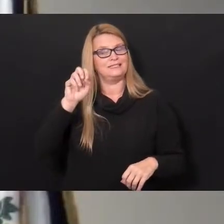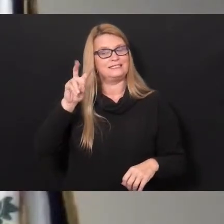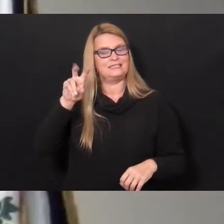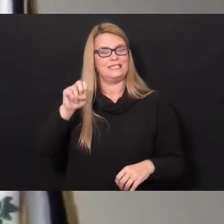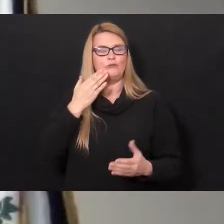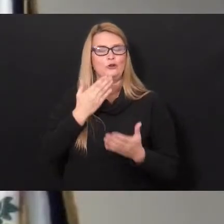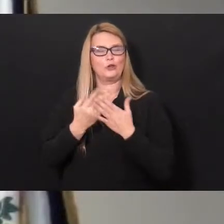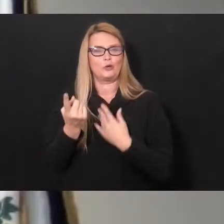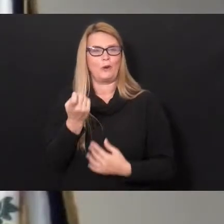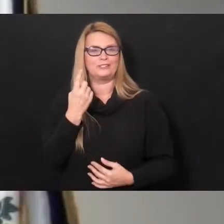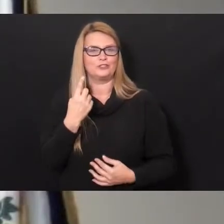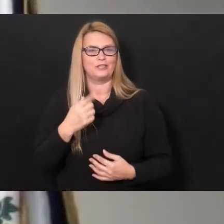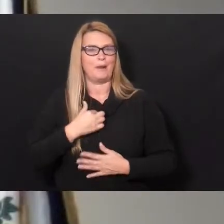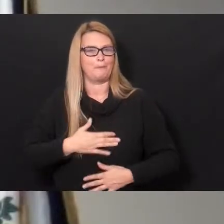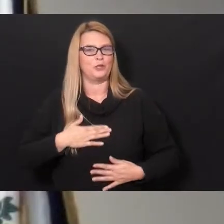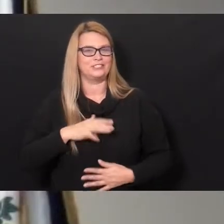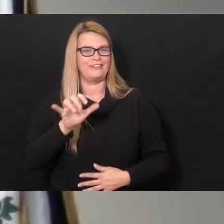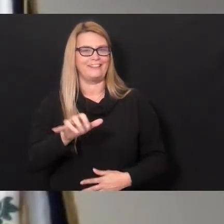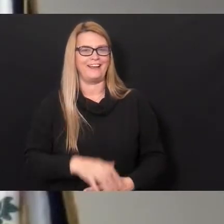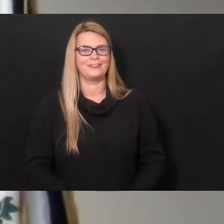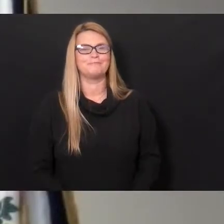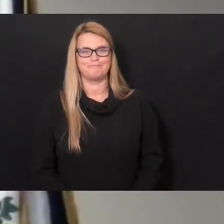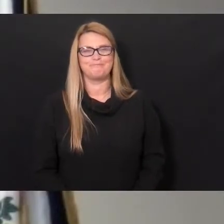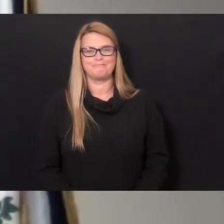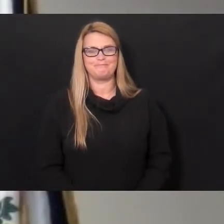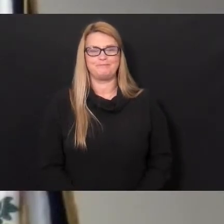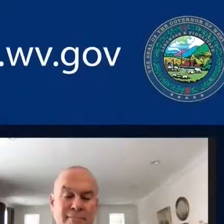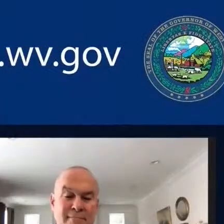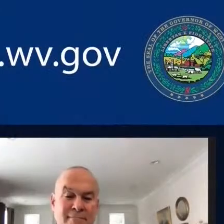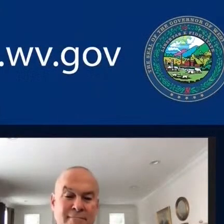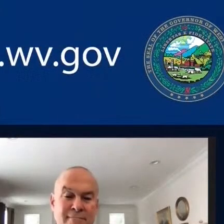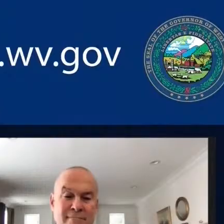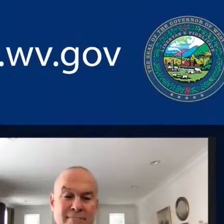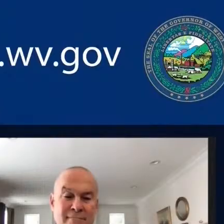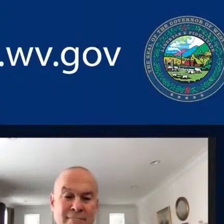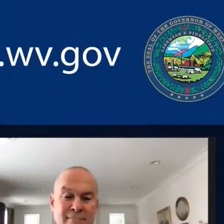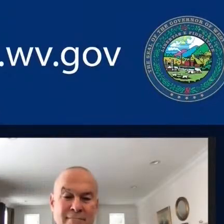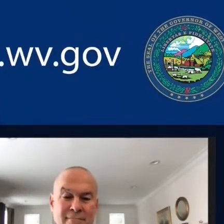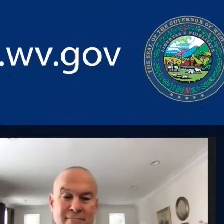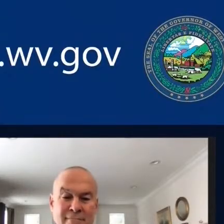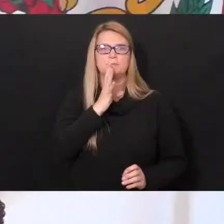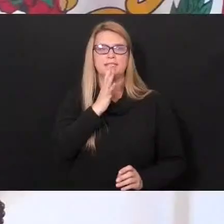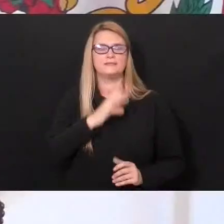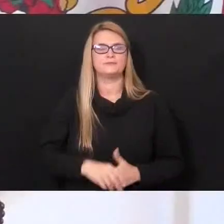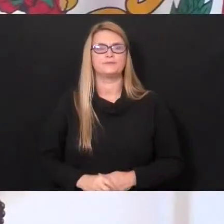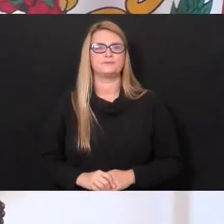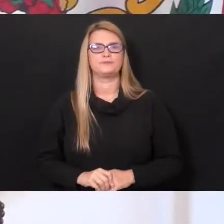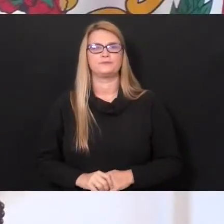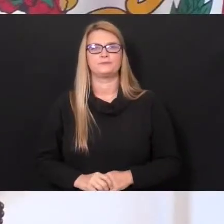We appreciate that. We will get that information out to you. Come back to me just a second.